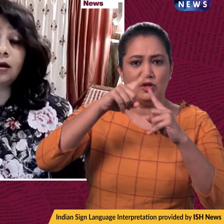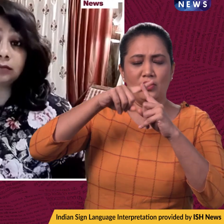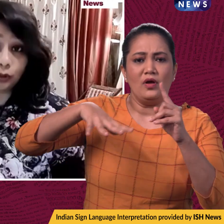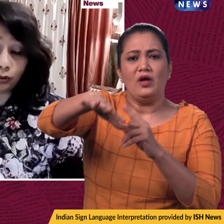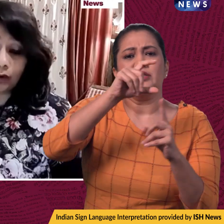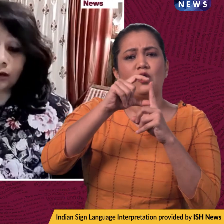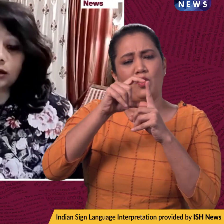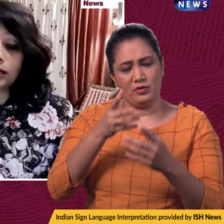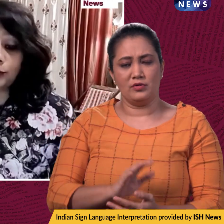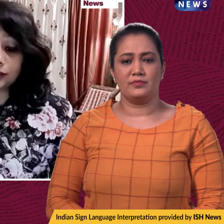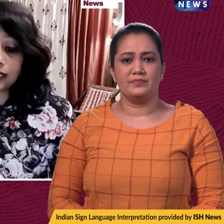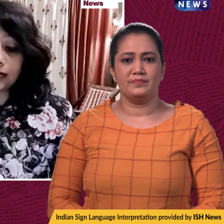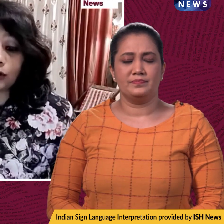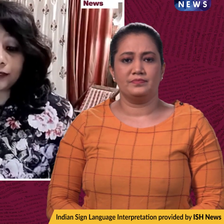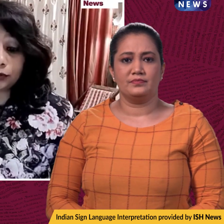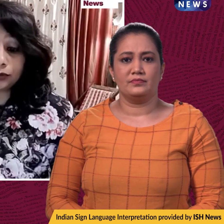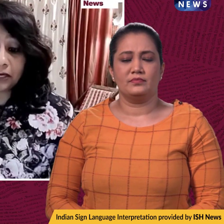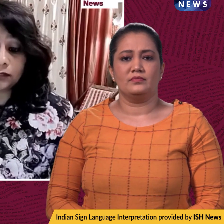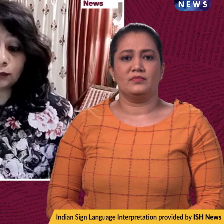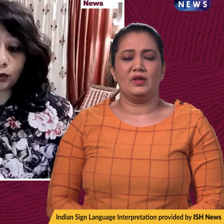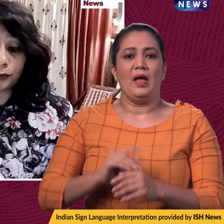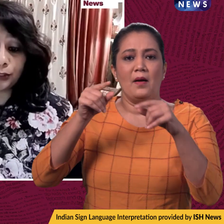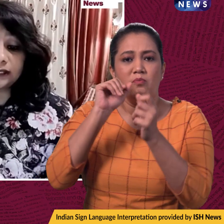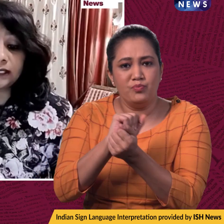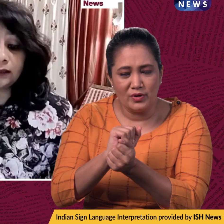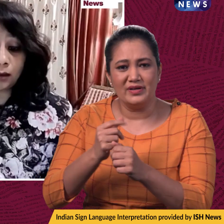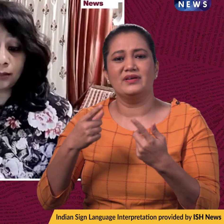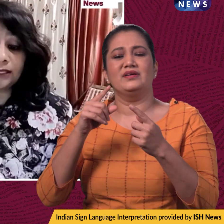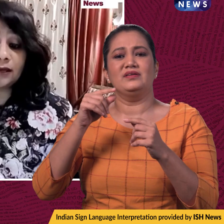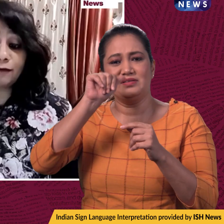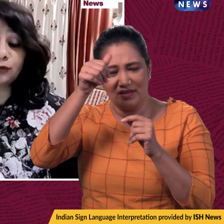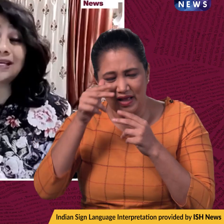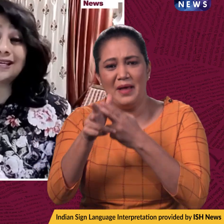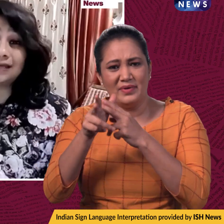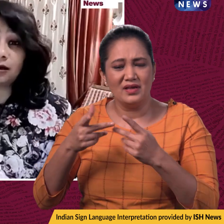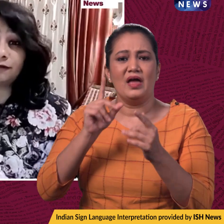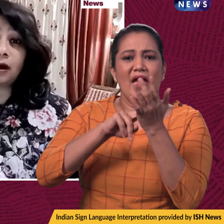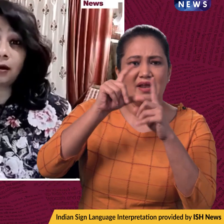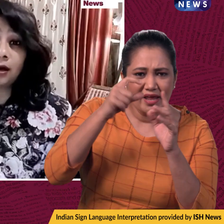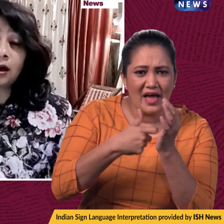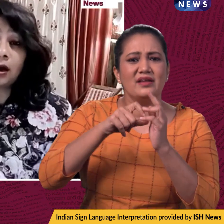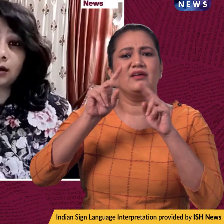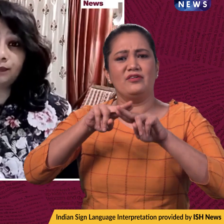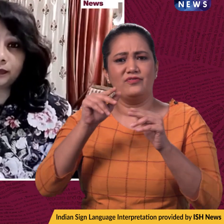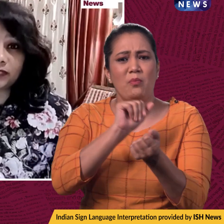in Deoghar. Now, personnel of Indo-Tibetan Border Police, Indian Army, Indian Air Force and NDRF